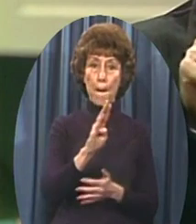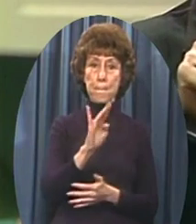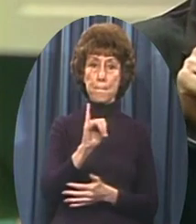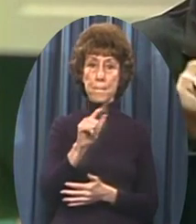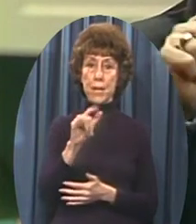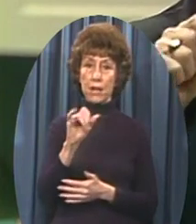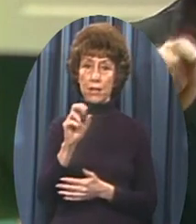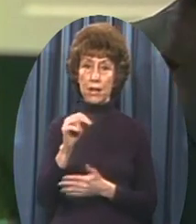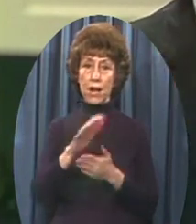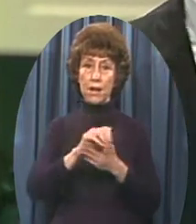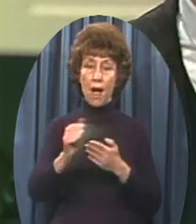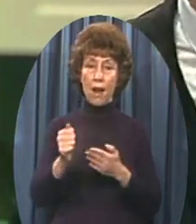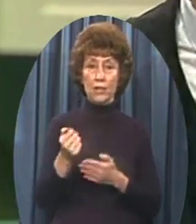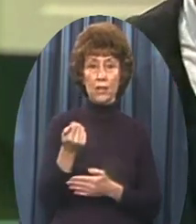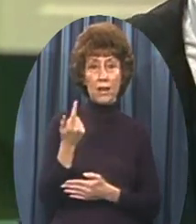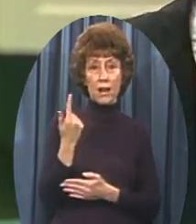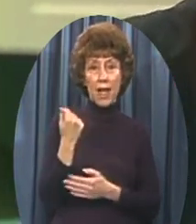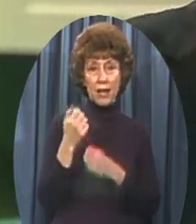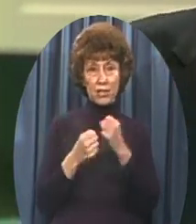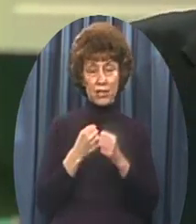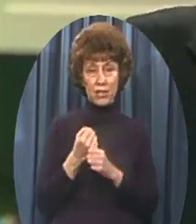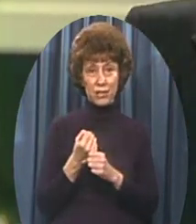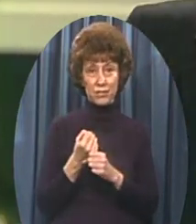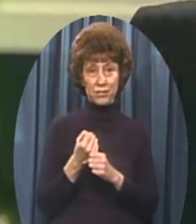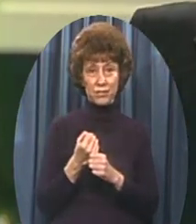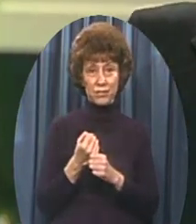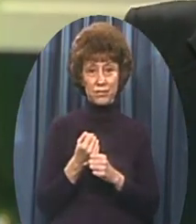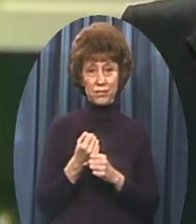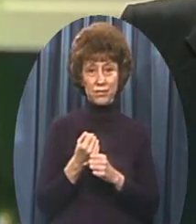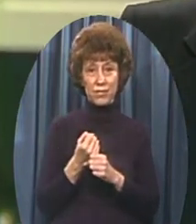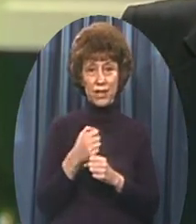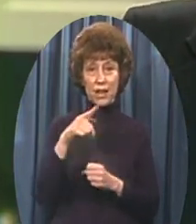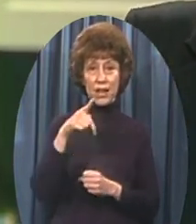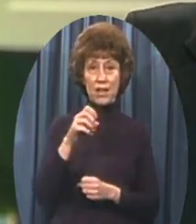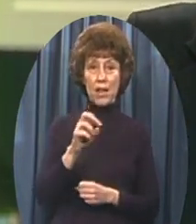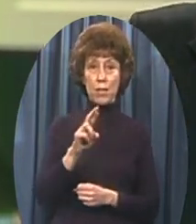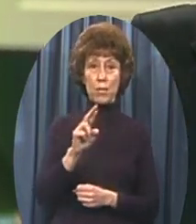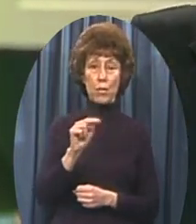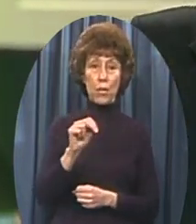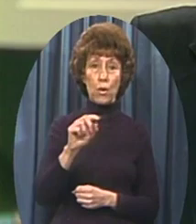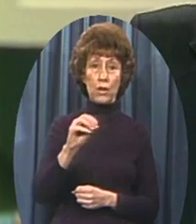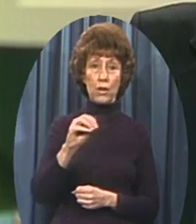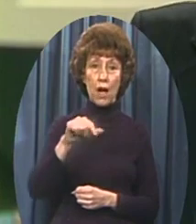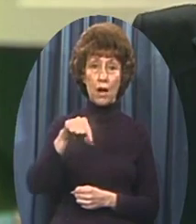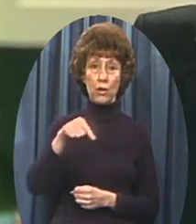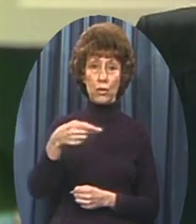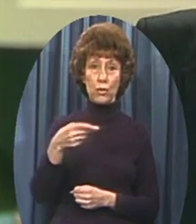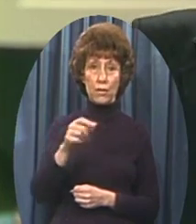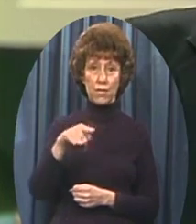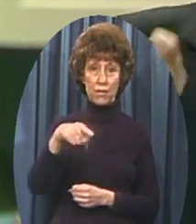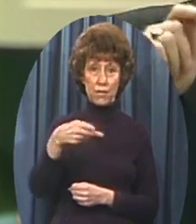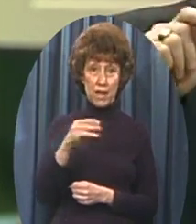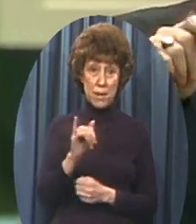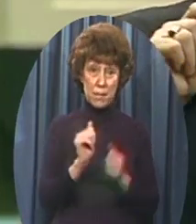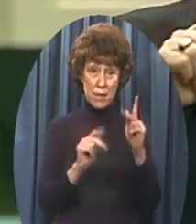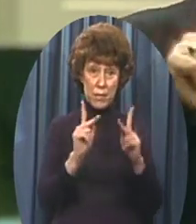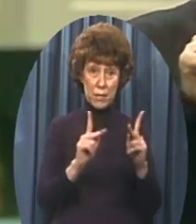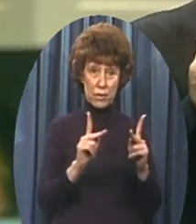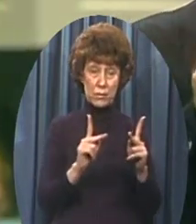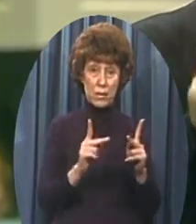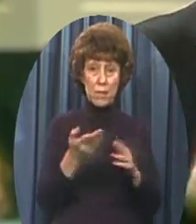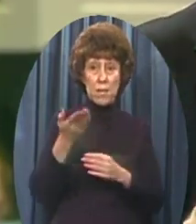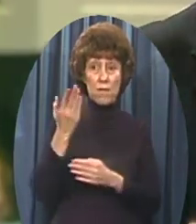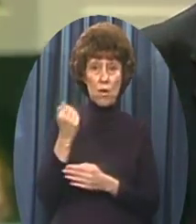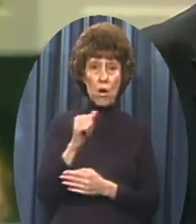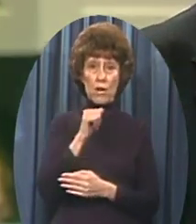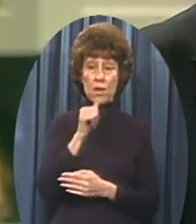$4,000 million. Well, they didn't take us seriously till lately. Suddenly, they see that $4